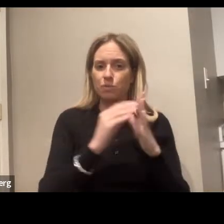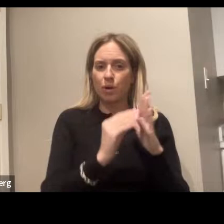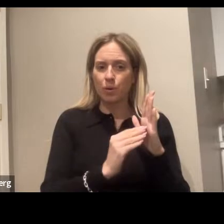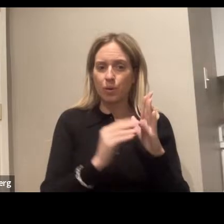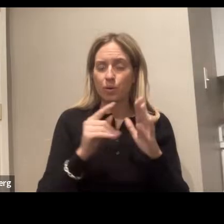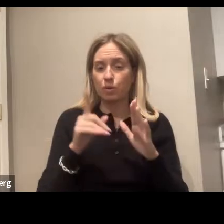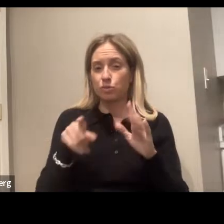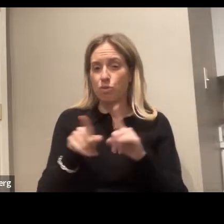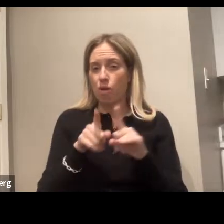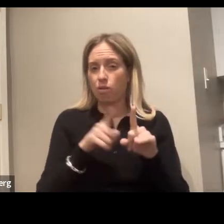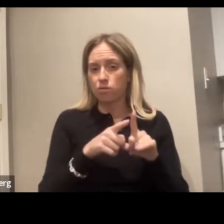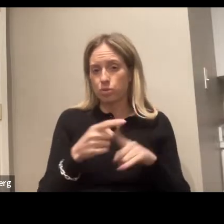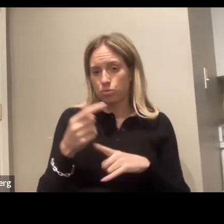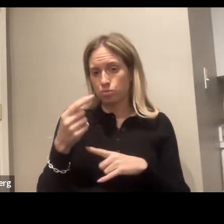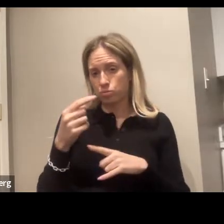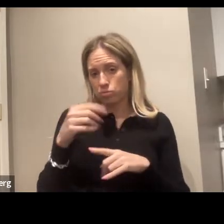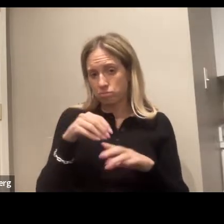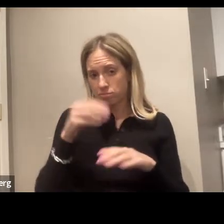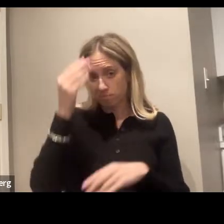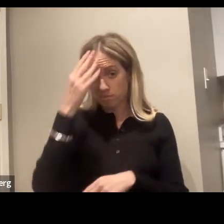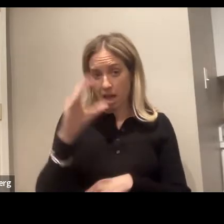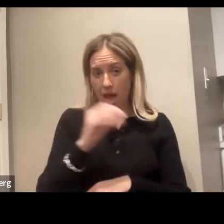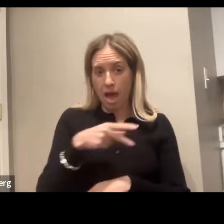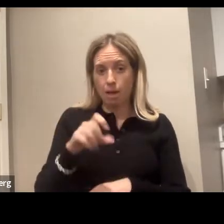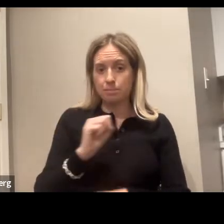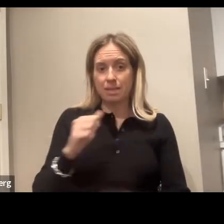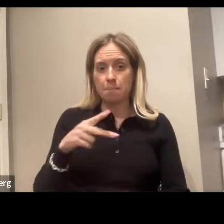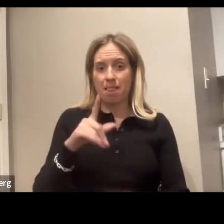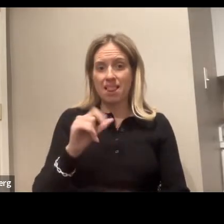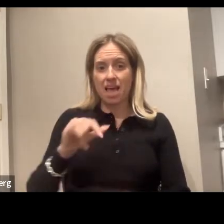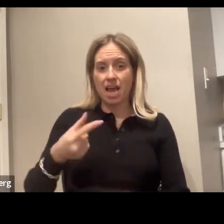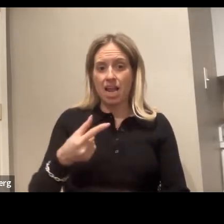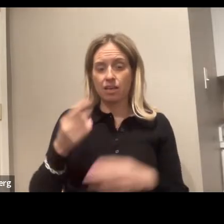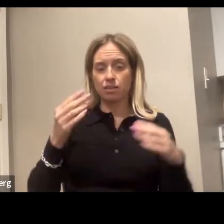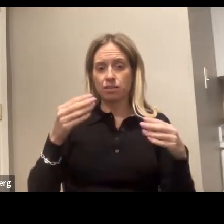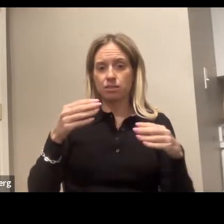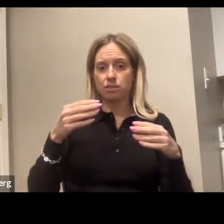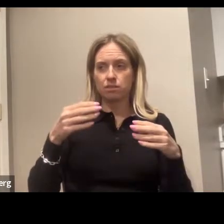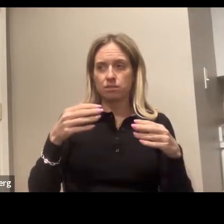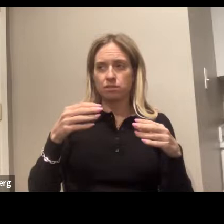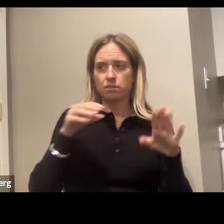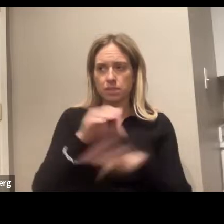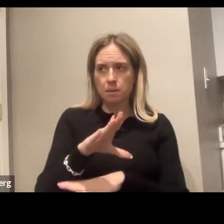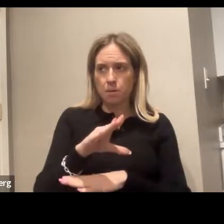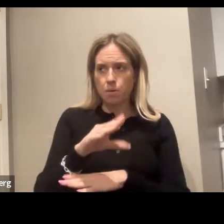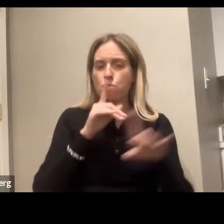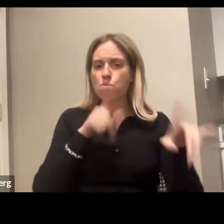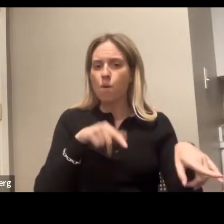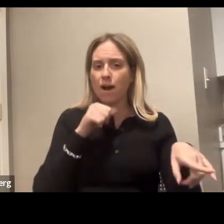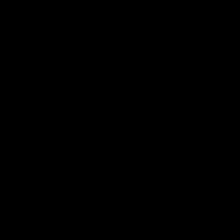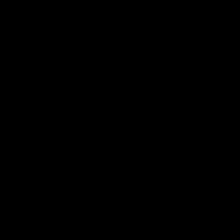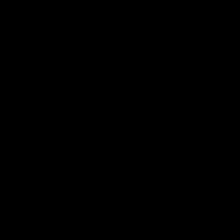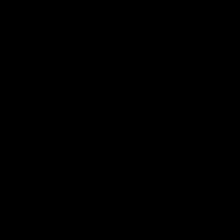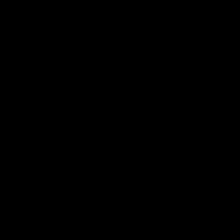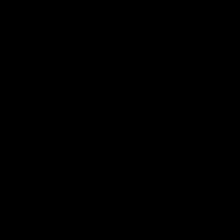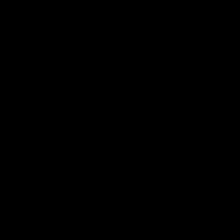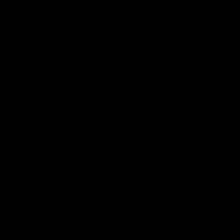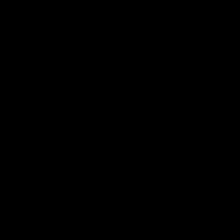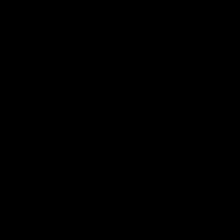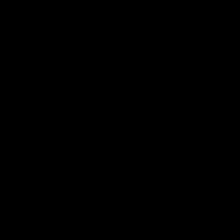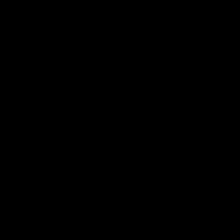note that Office of Planning submitted a report not recommending, I forget how they worded it, this particular project.